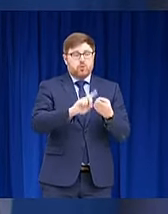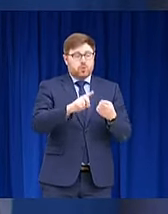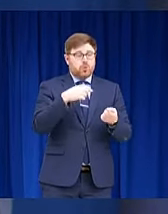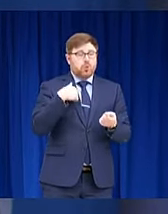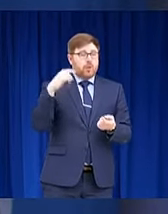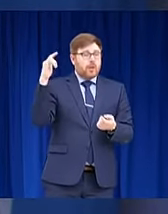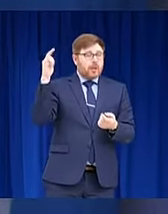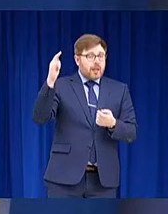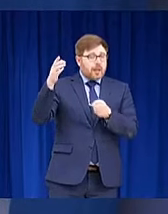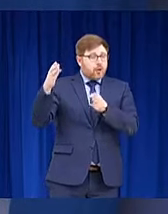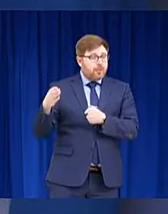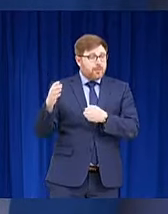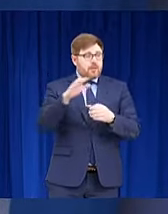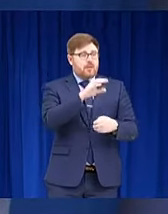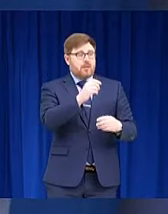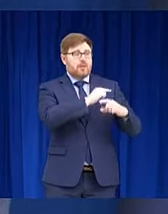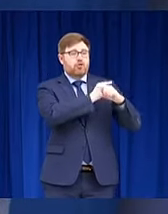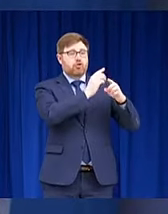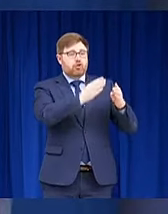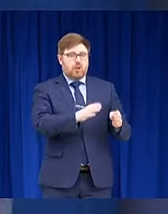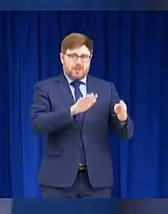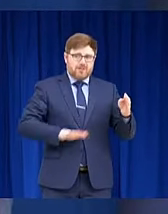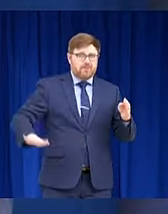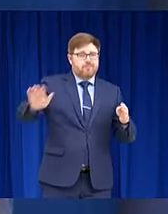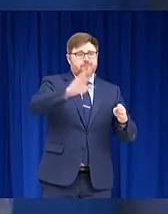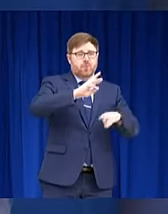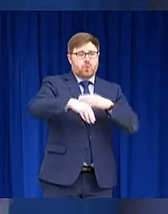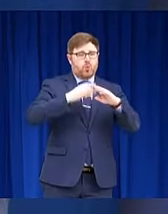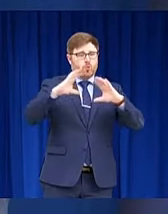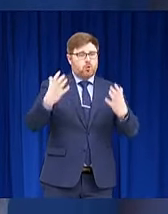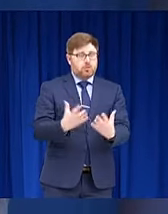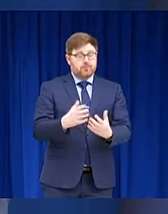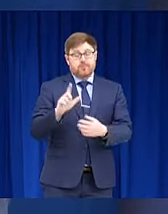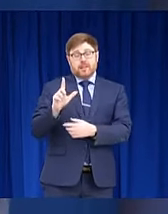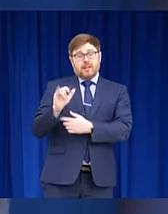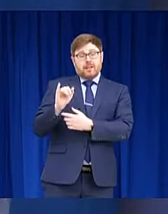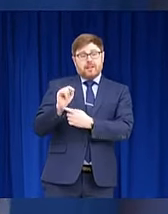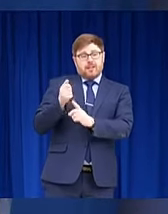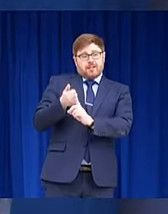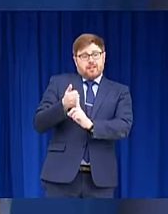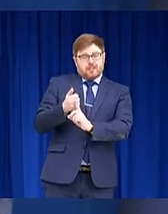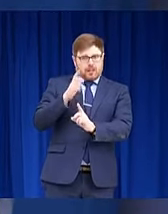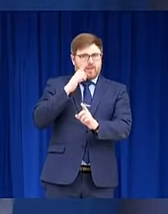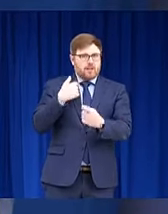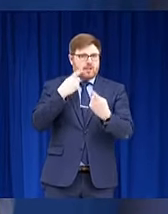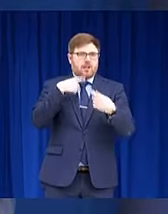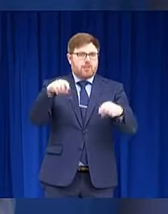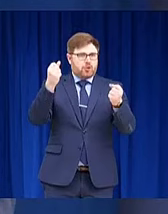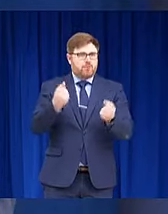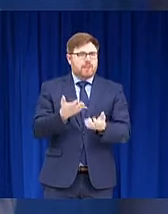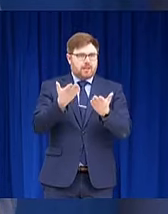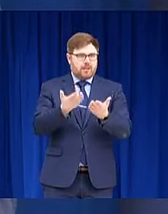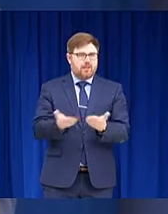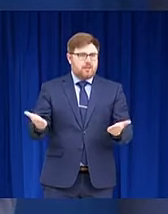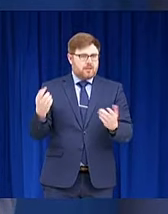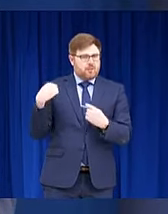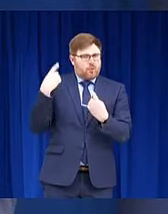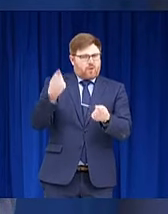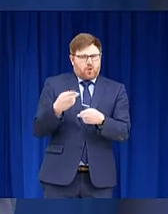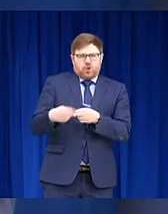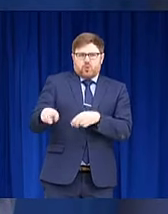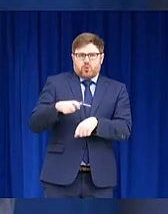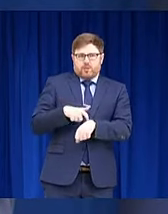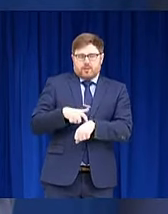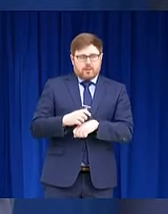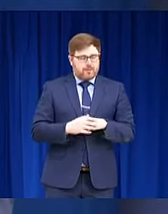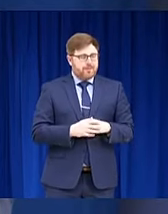guardians worldwide. The LIT has accomplished much in its short existence. We've successfully reduced barriers for members to